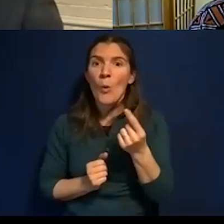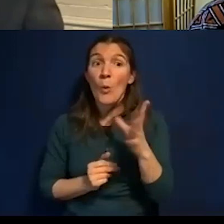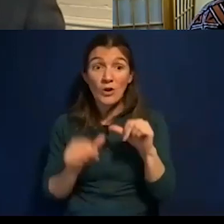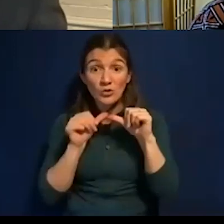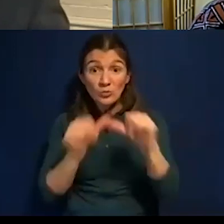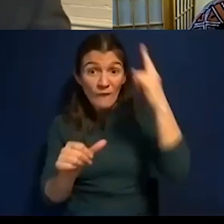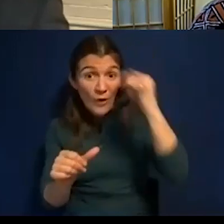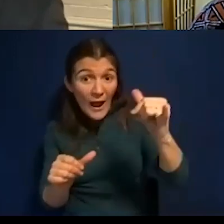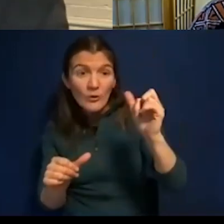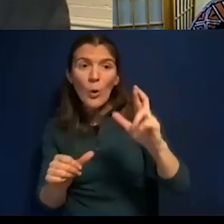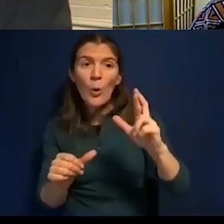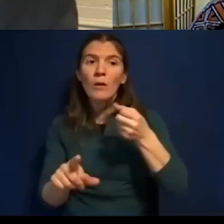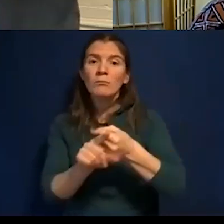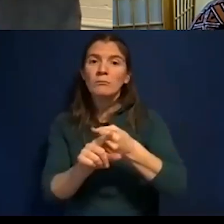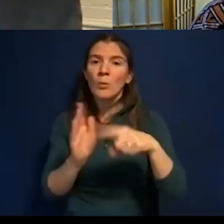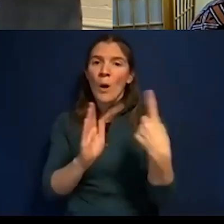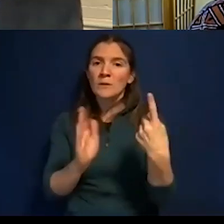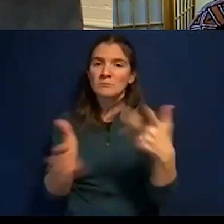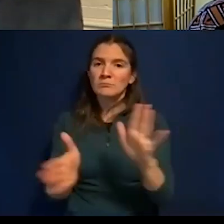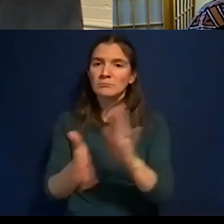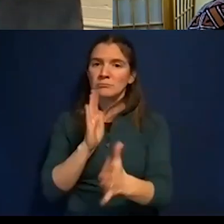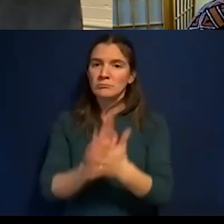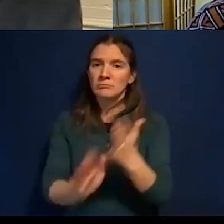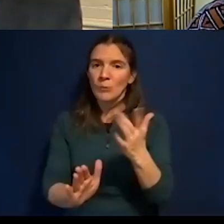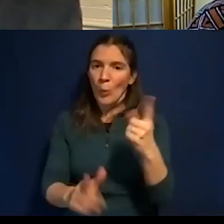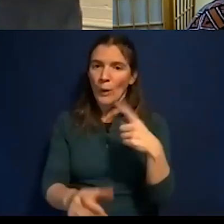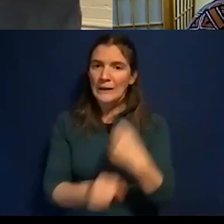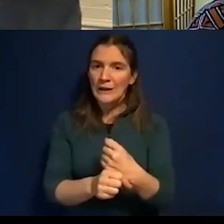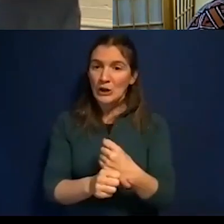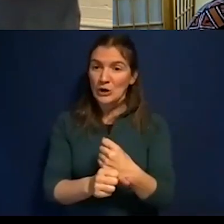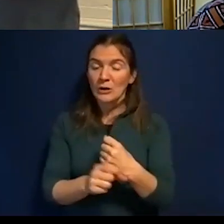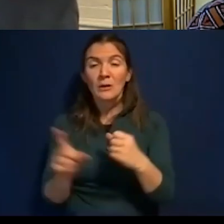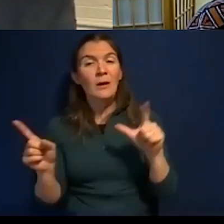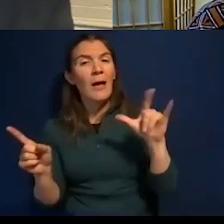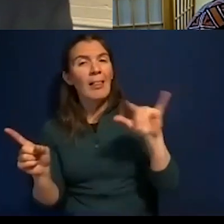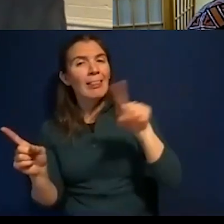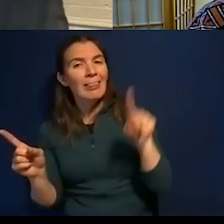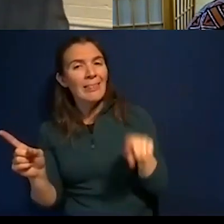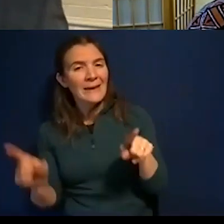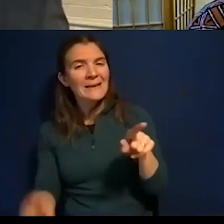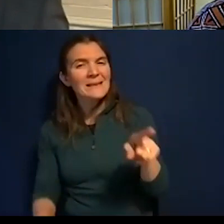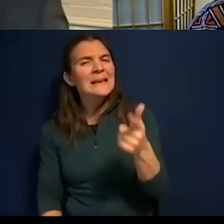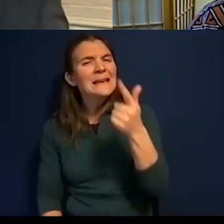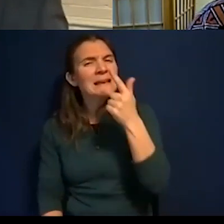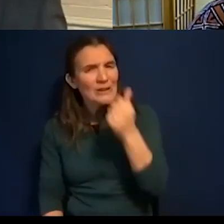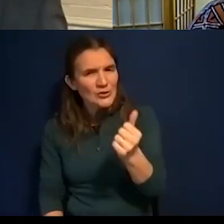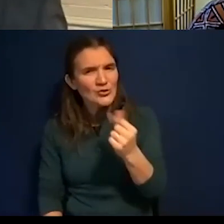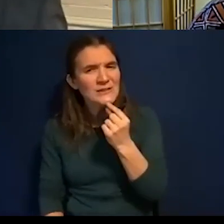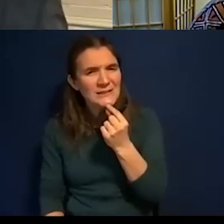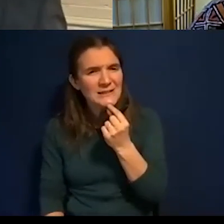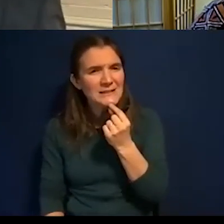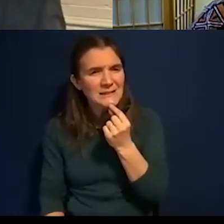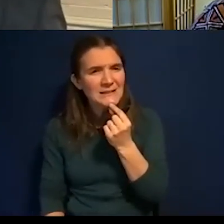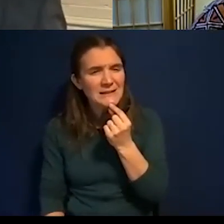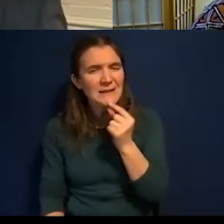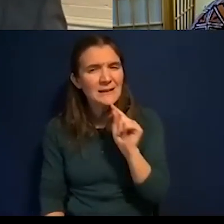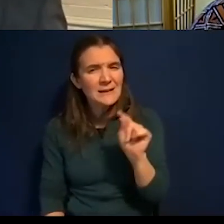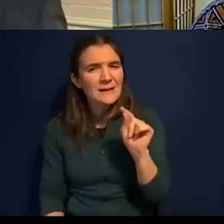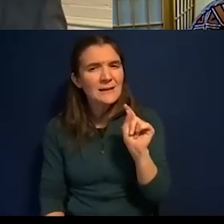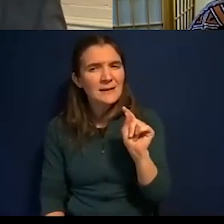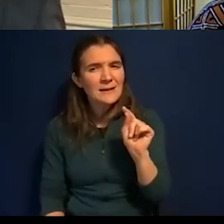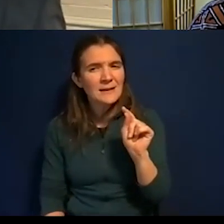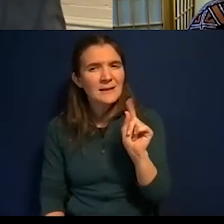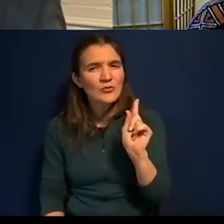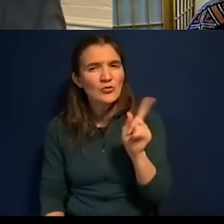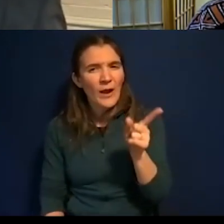not well, a hard no for me, but I you just know what, want to Daniel, that's invite an the discussion. Interesting concept,